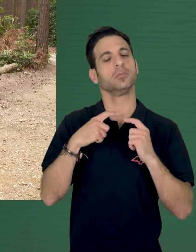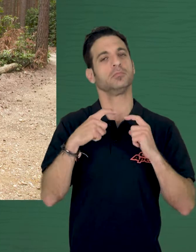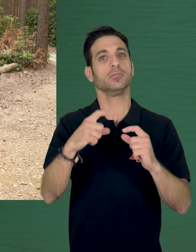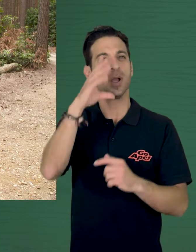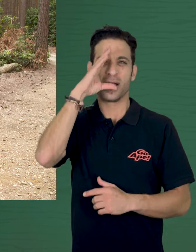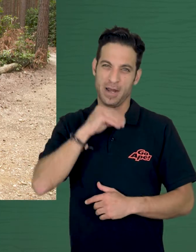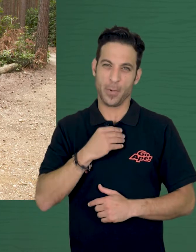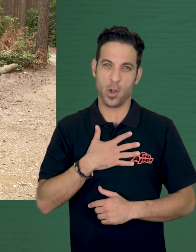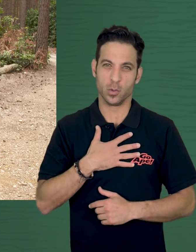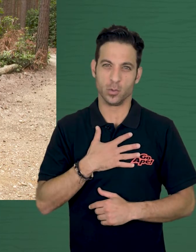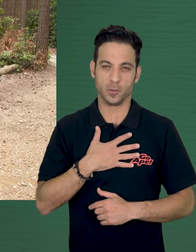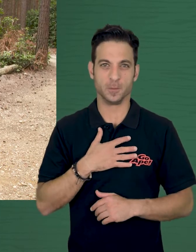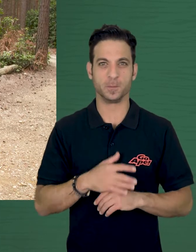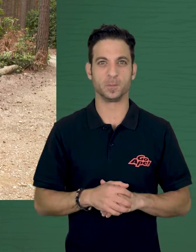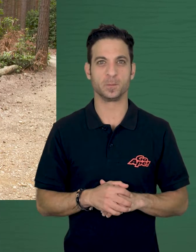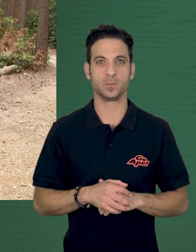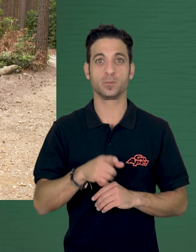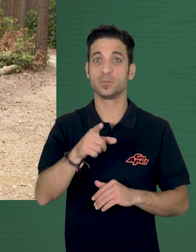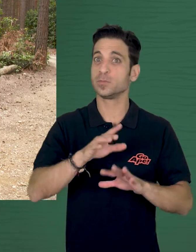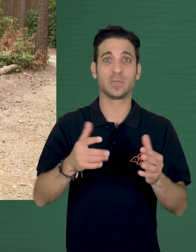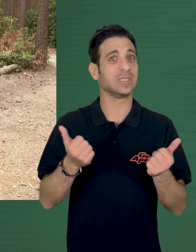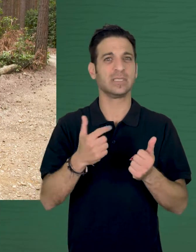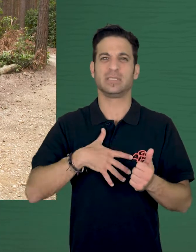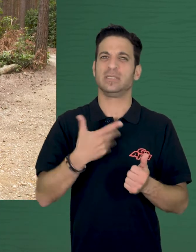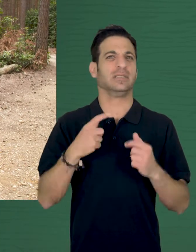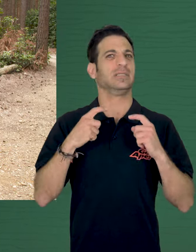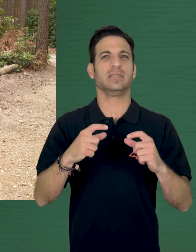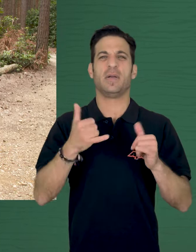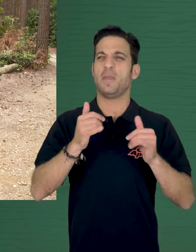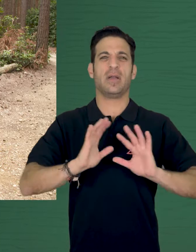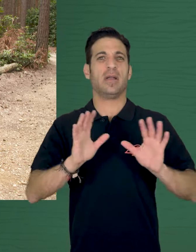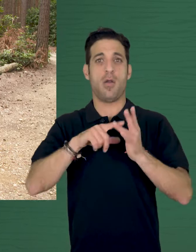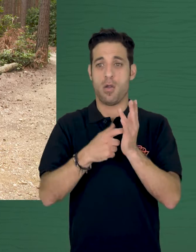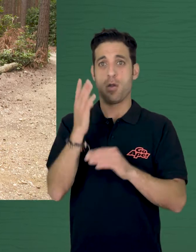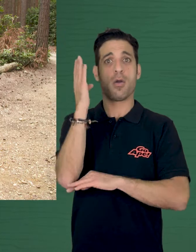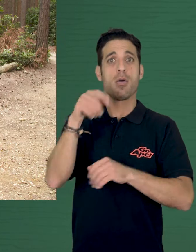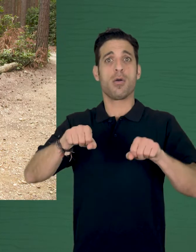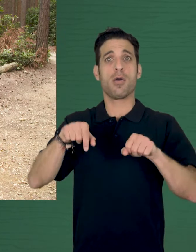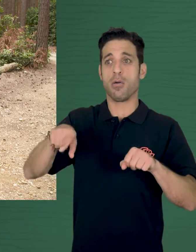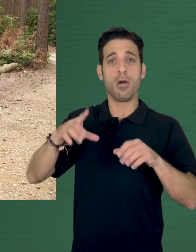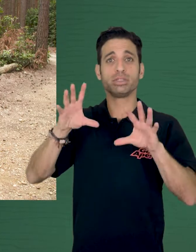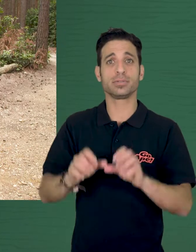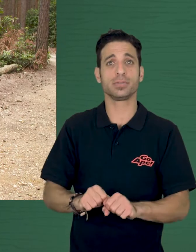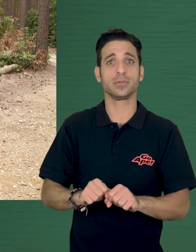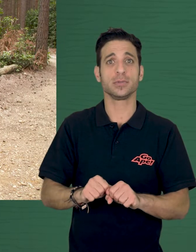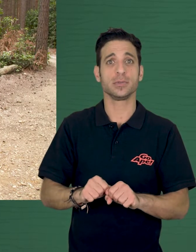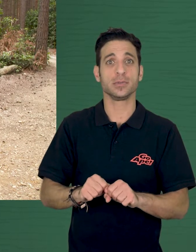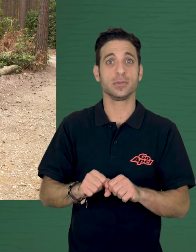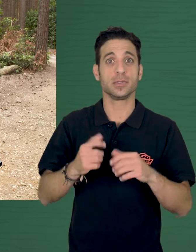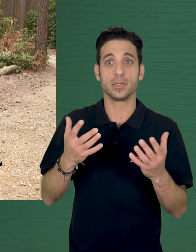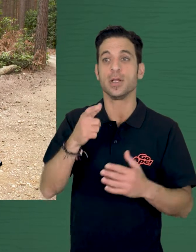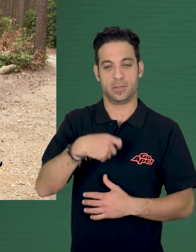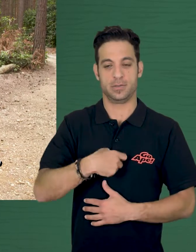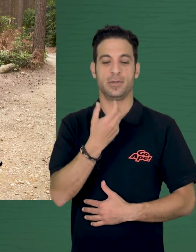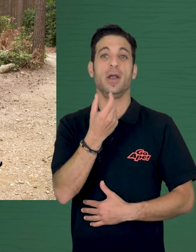on and continue riding, just do let me know. If you're not okay, you don't want to carry on, or maybe you're hurt or your Segway's turned off,